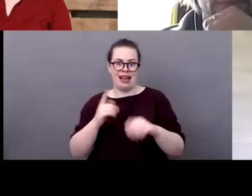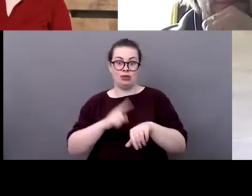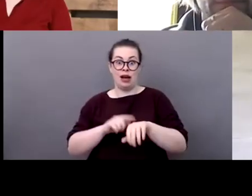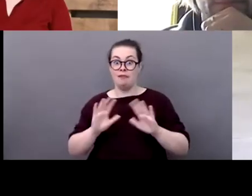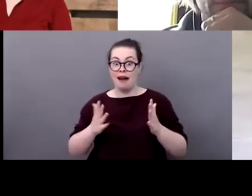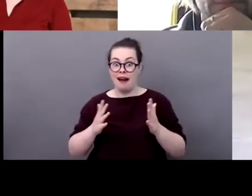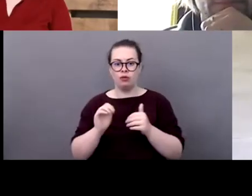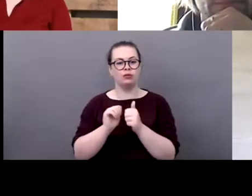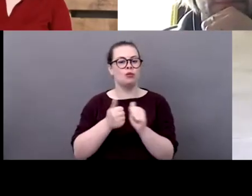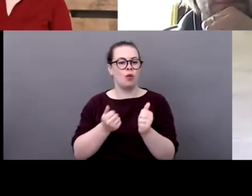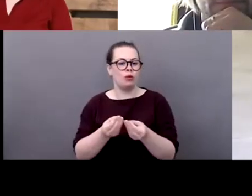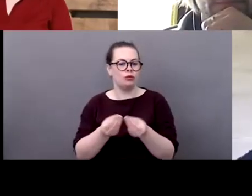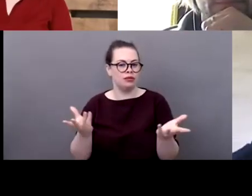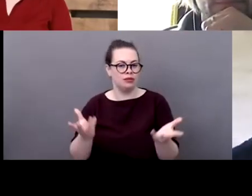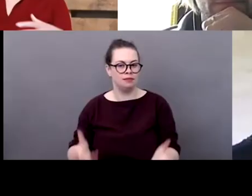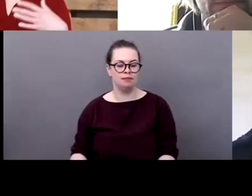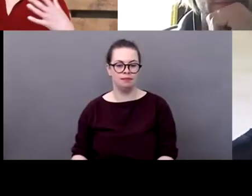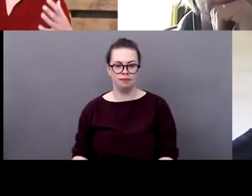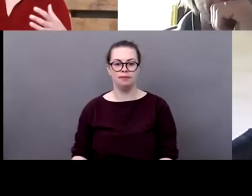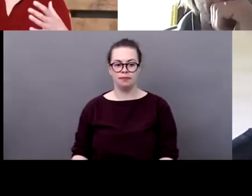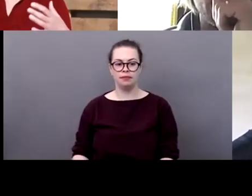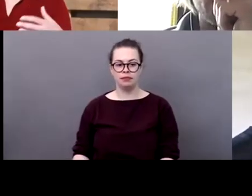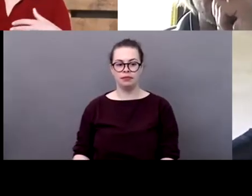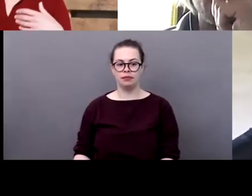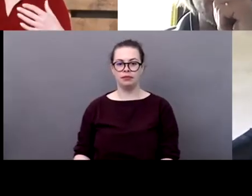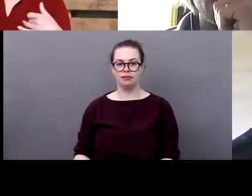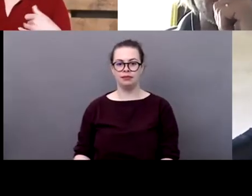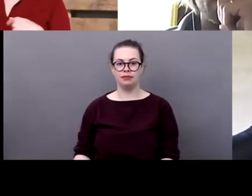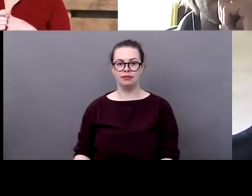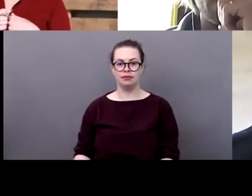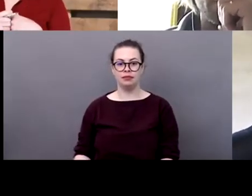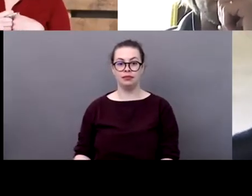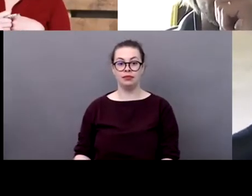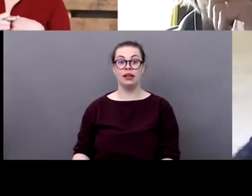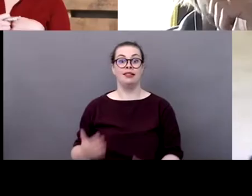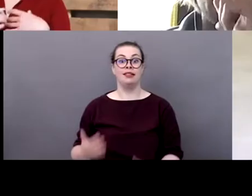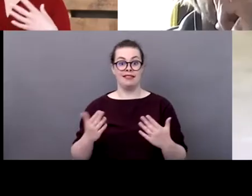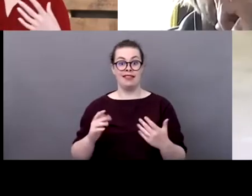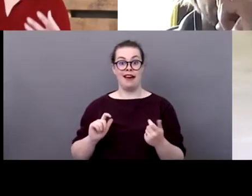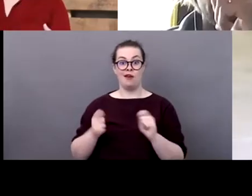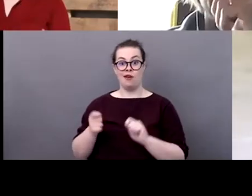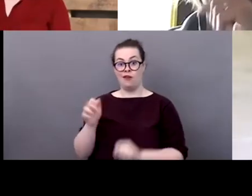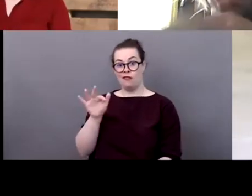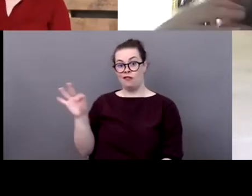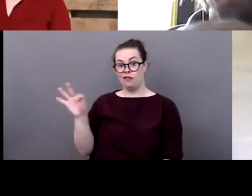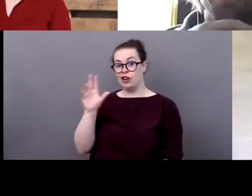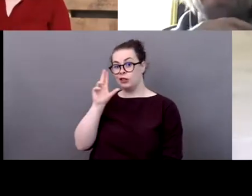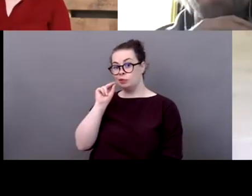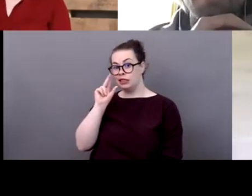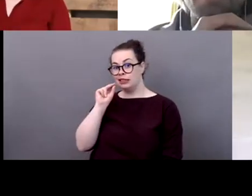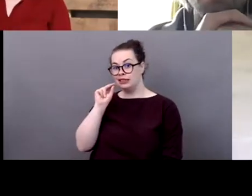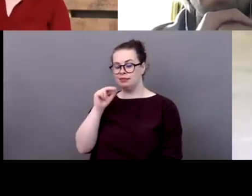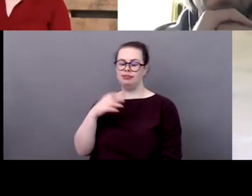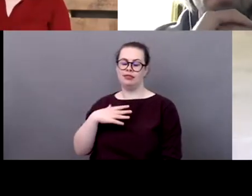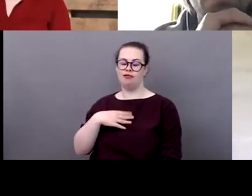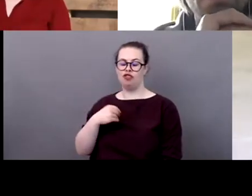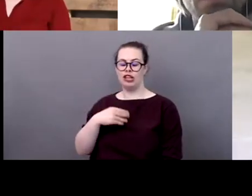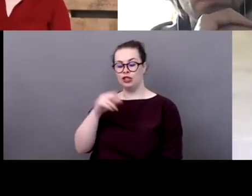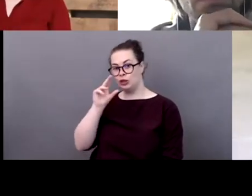We move back to French. Effectivement, c'est important de prendre conscience. Il faut aussi que le public agisse.